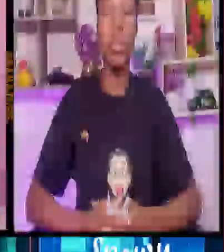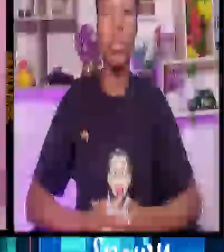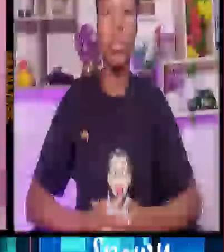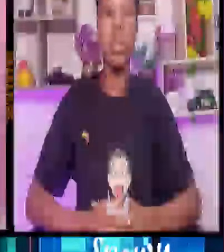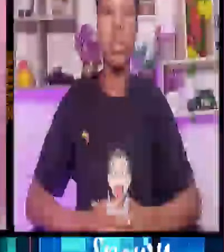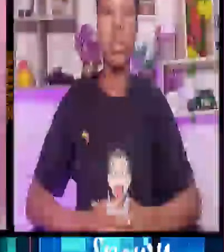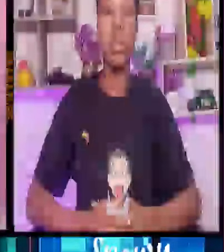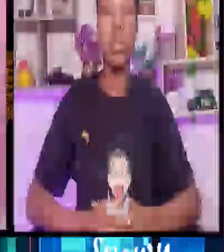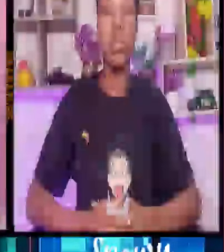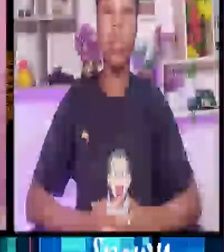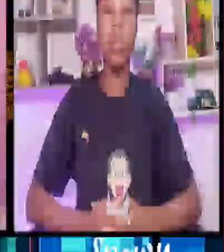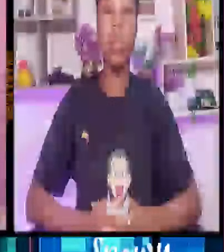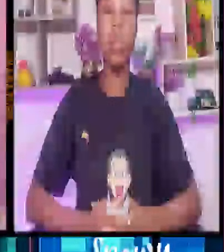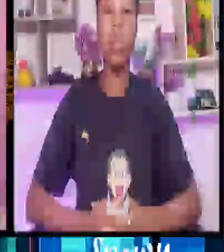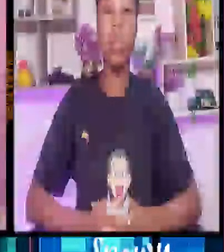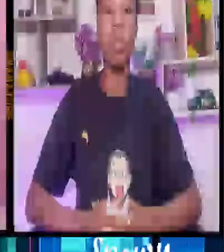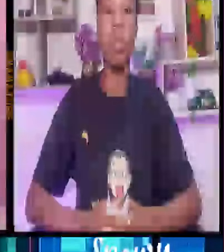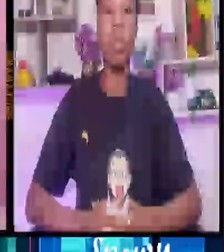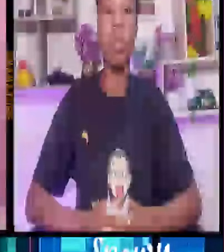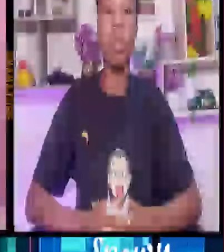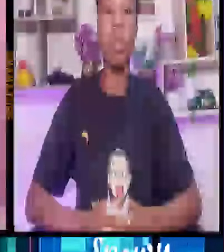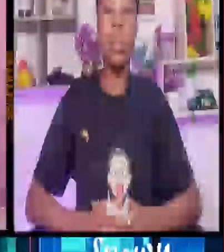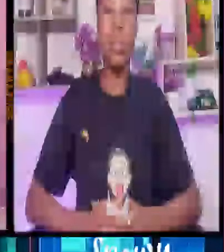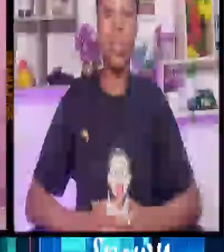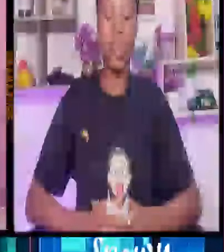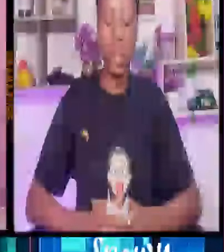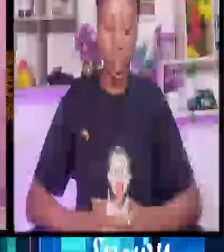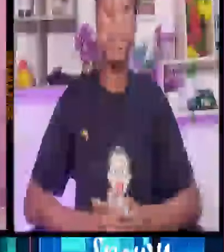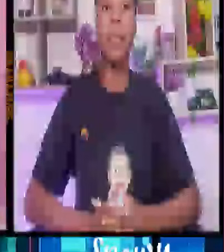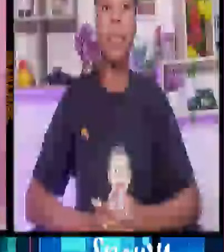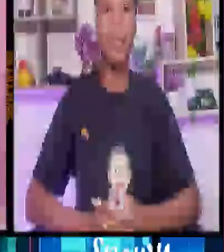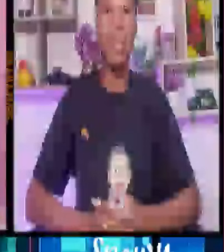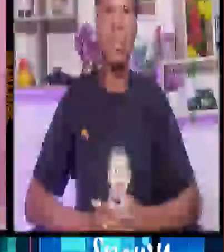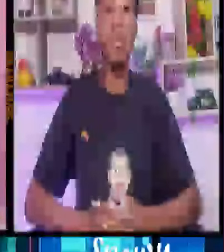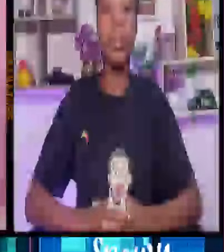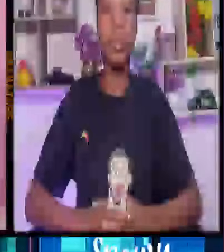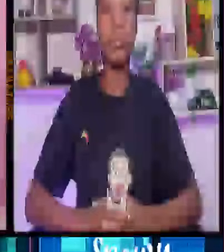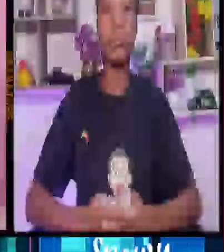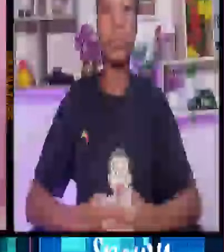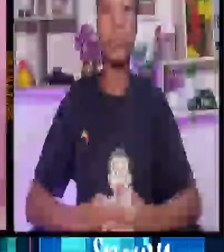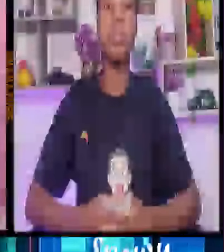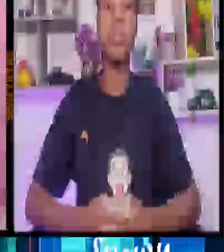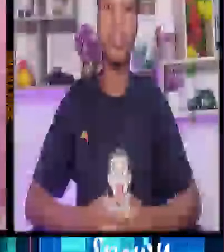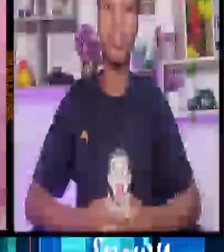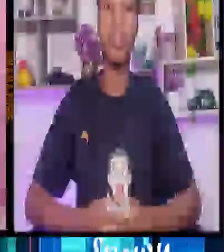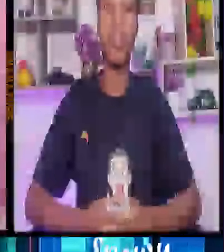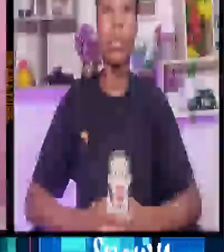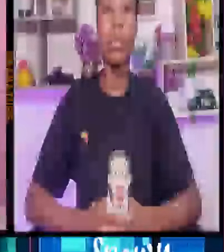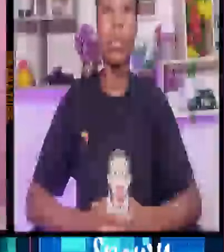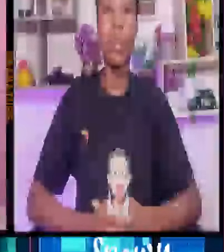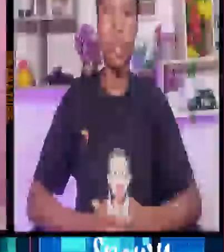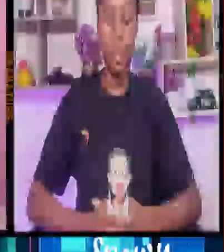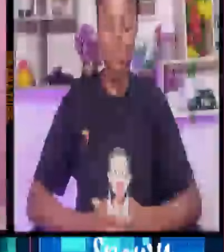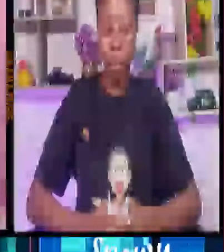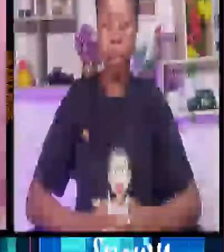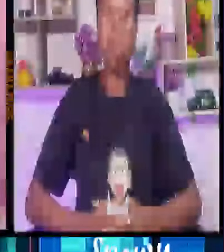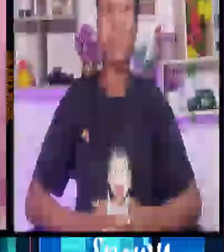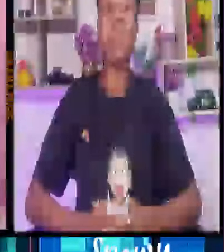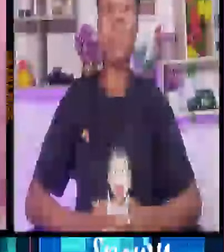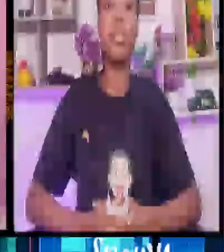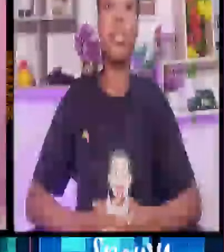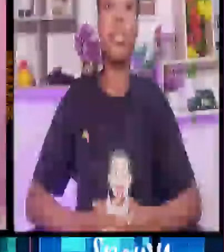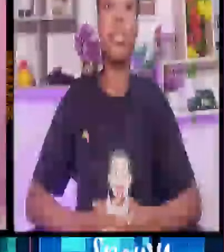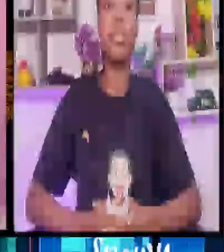basis and that candidate has won. So yes, I agree on that level. And let me state categorically that our argument is not